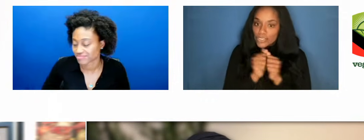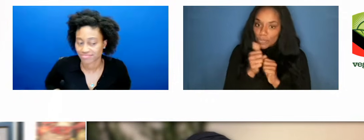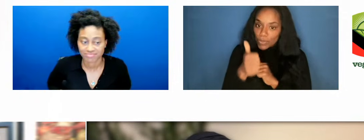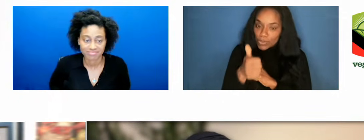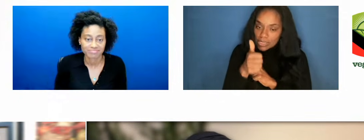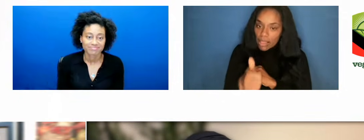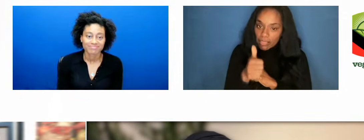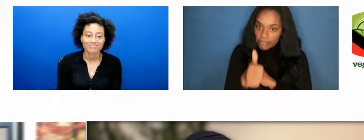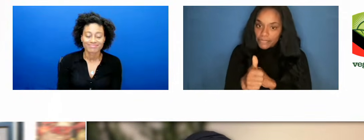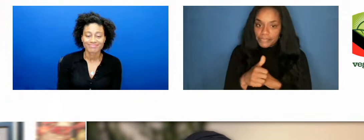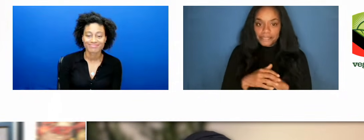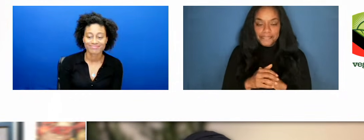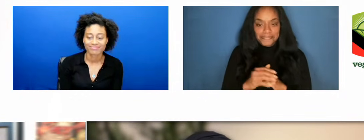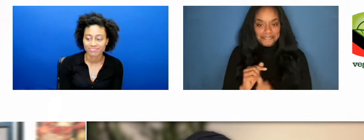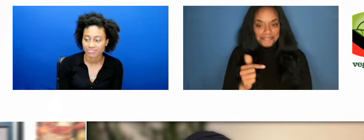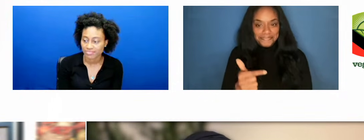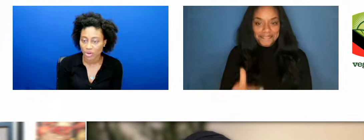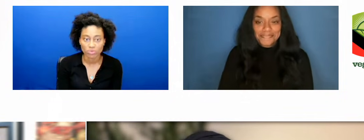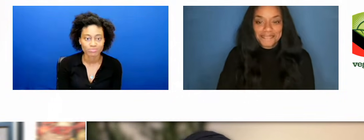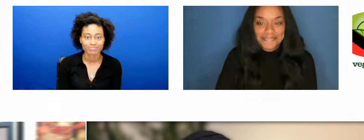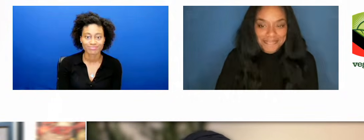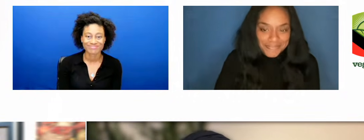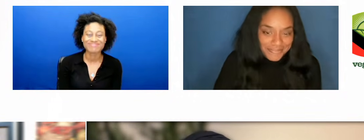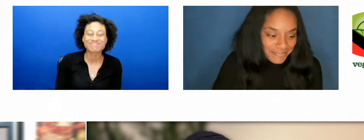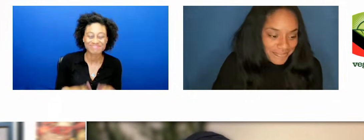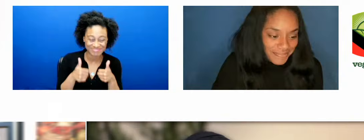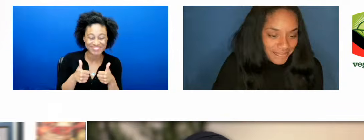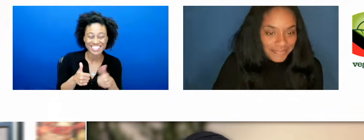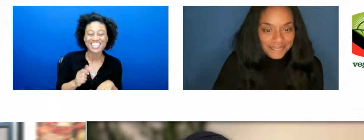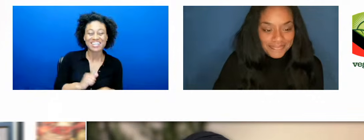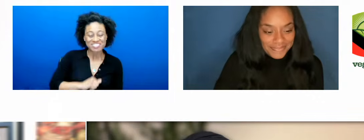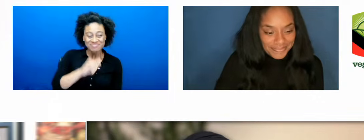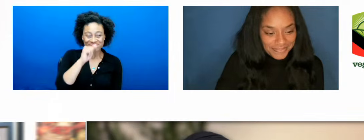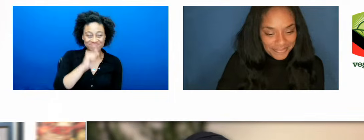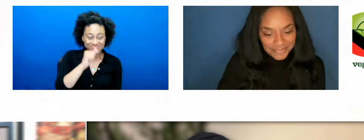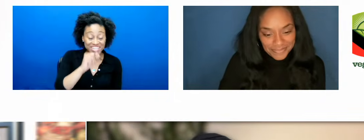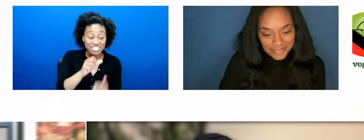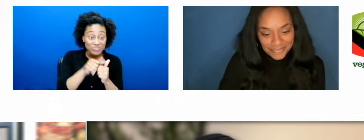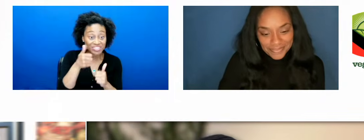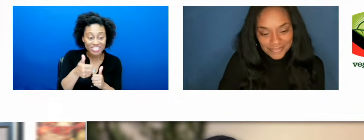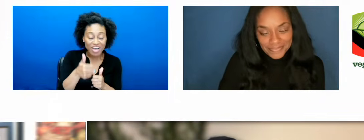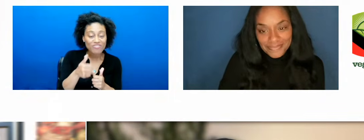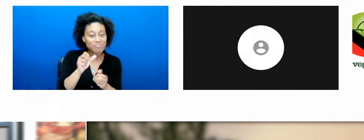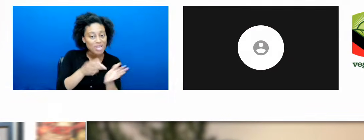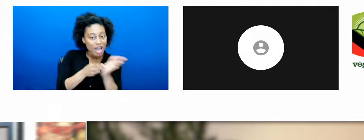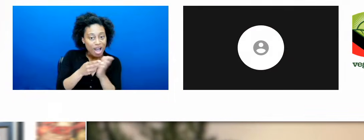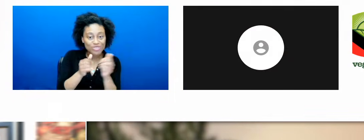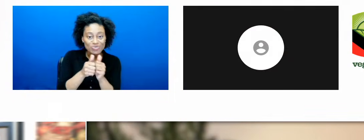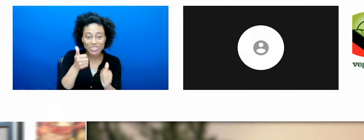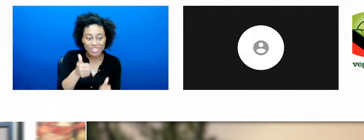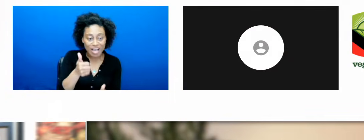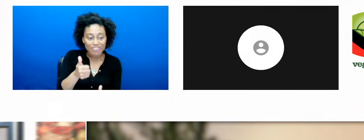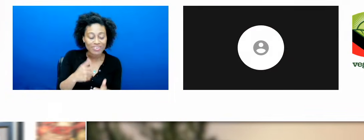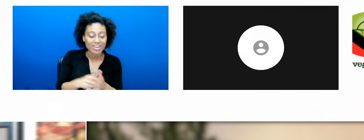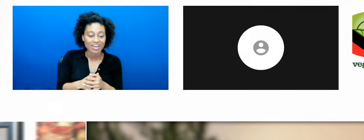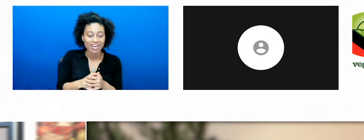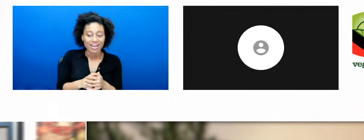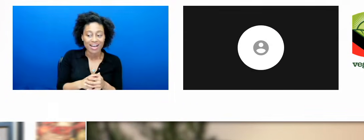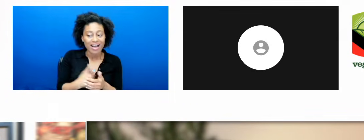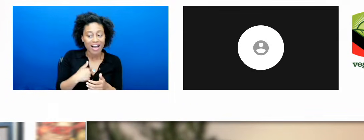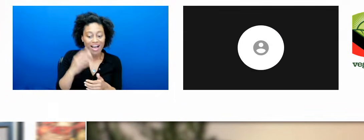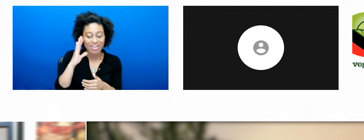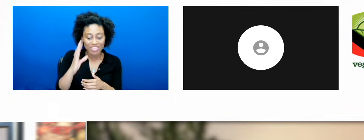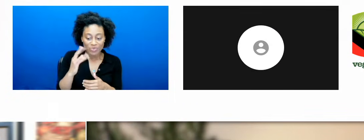mean? Be patient with yourself, but be honest with yourself. And I think you will start to see change when you